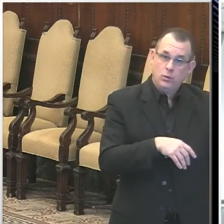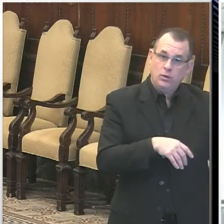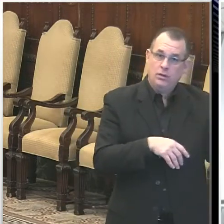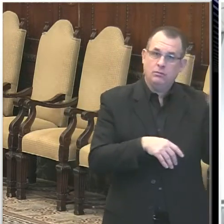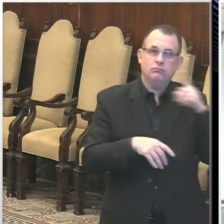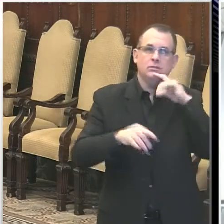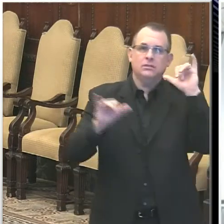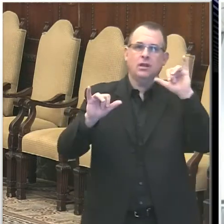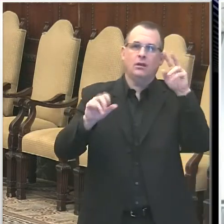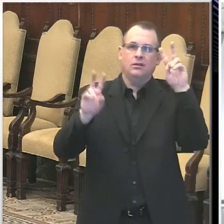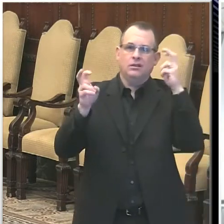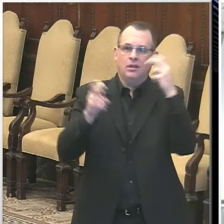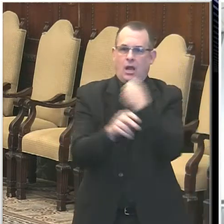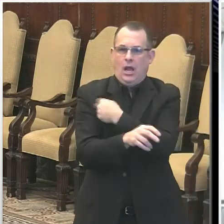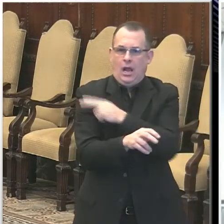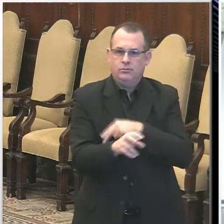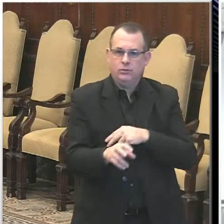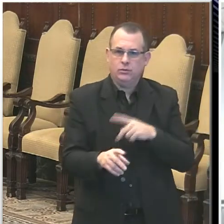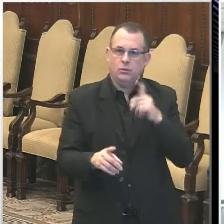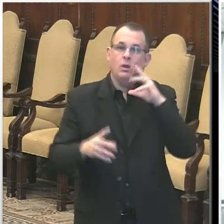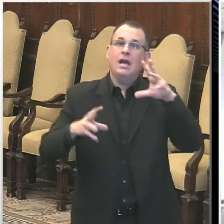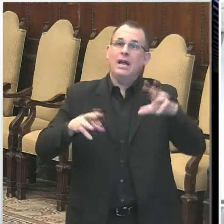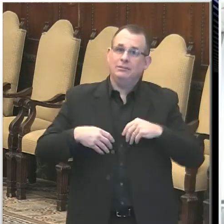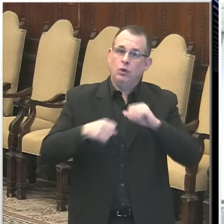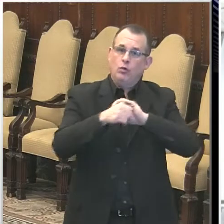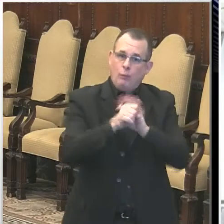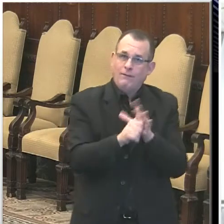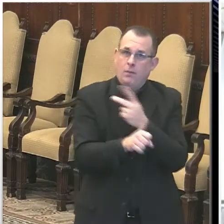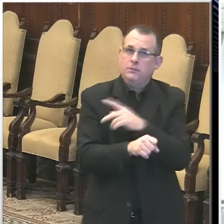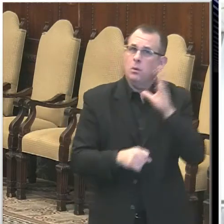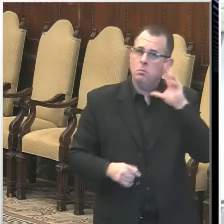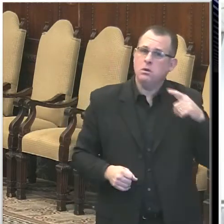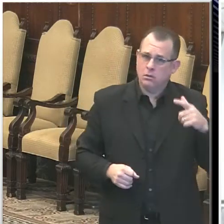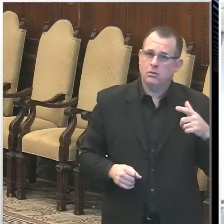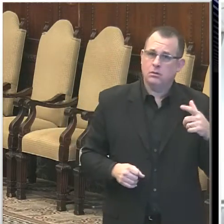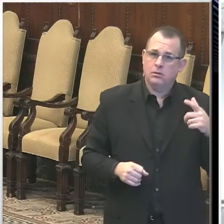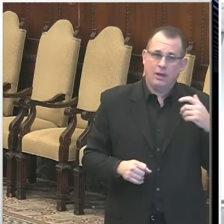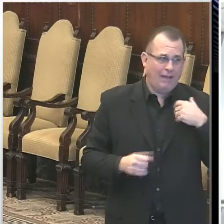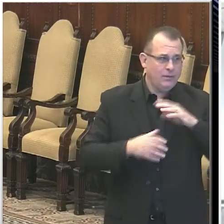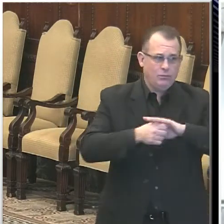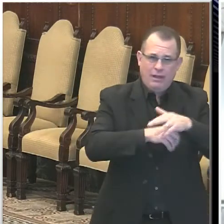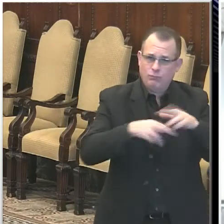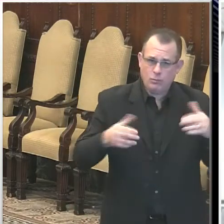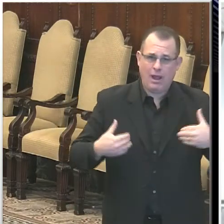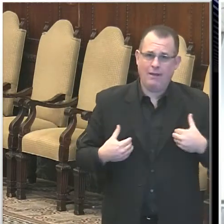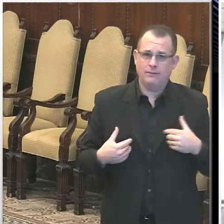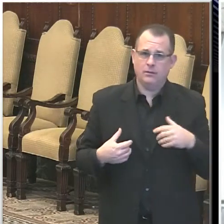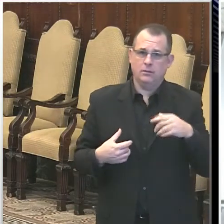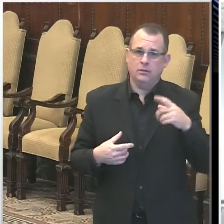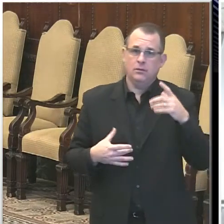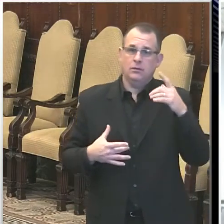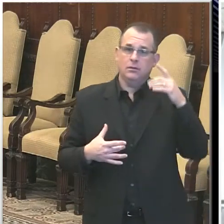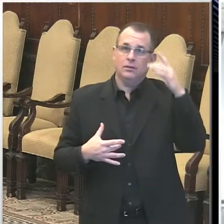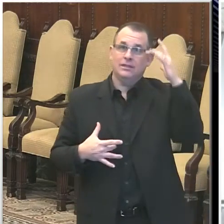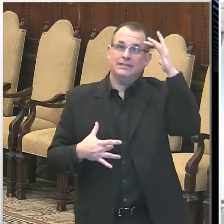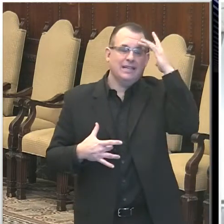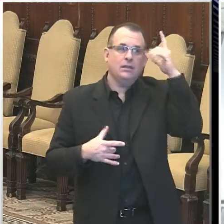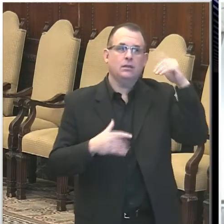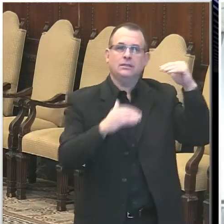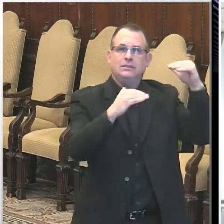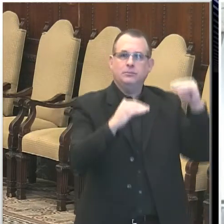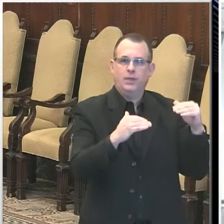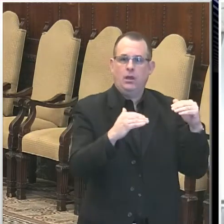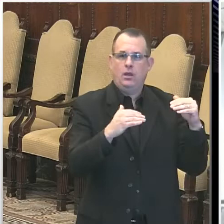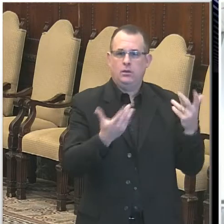COVID-19 patients if we get to that point. And these will be step-down patients, so patients that no longer need to have